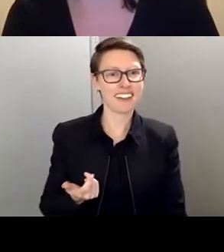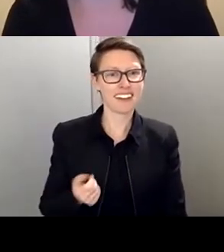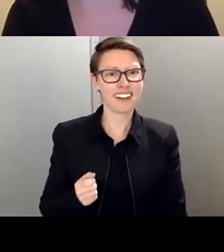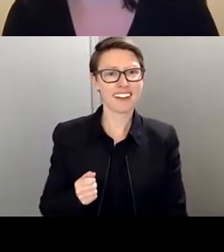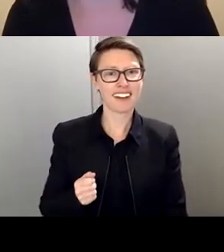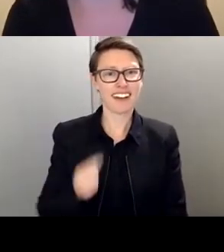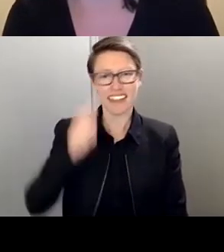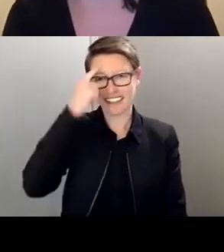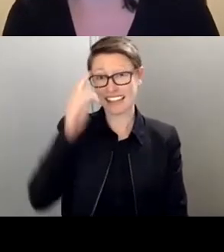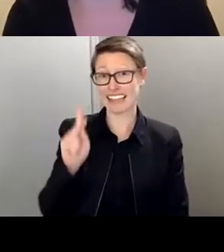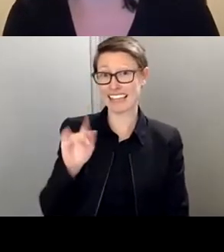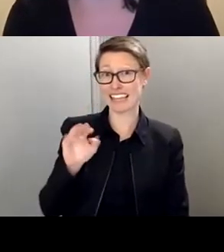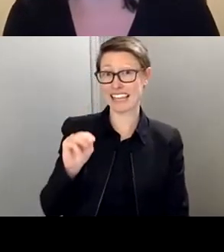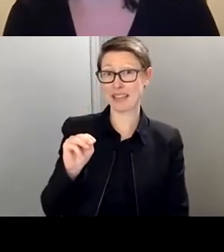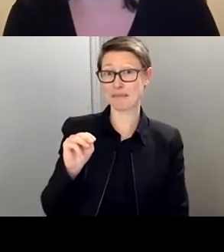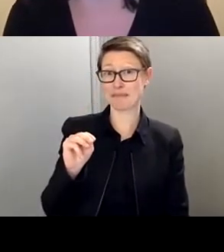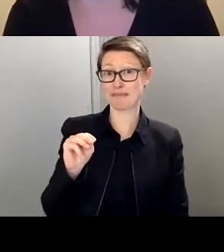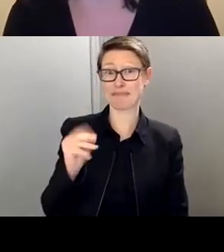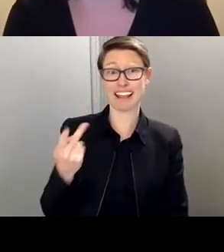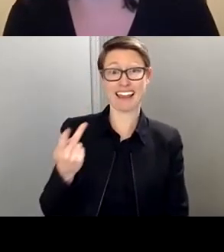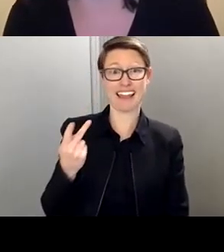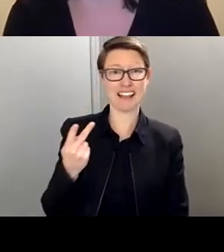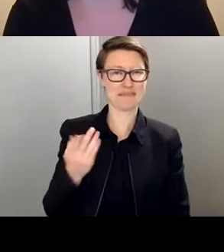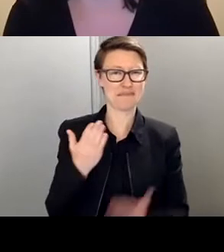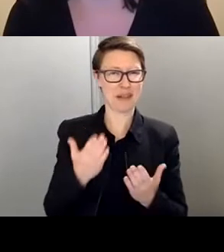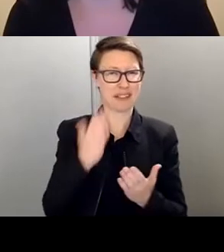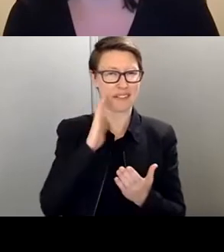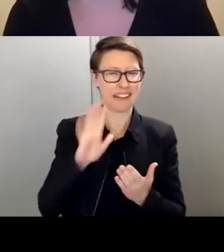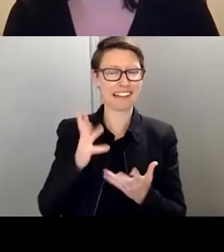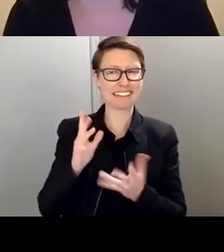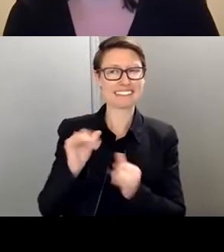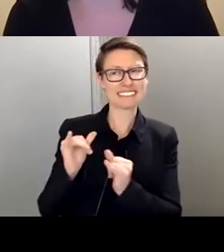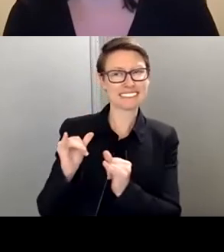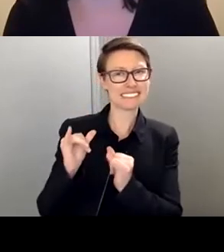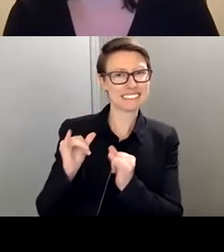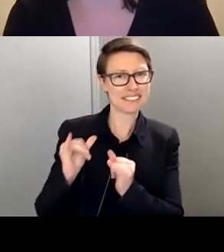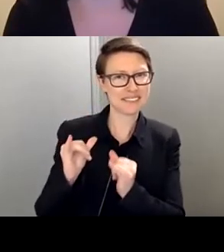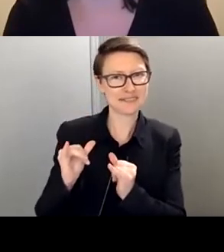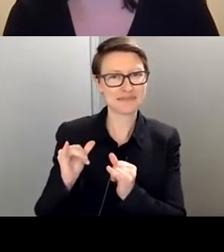I think Kim and I are going to tag team here in terms of